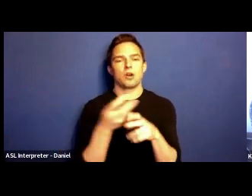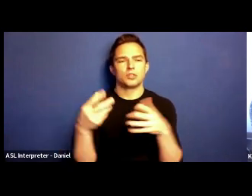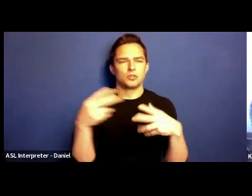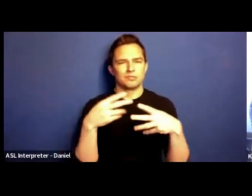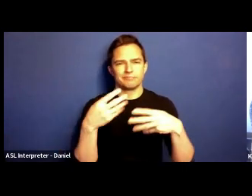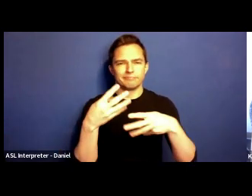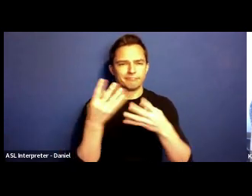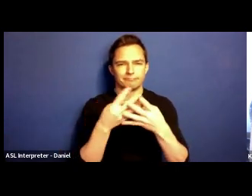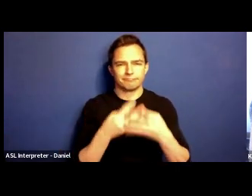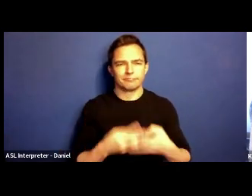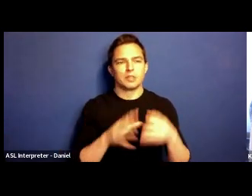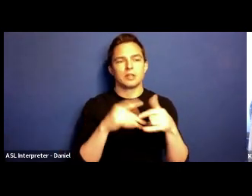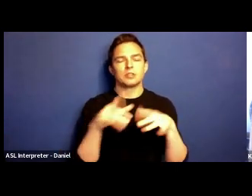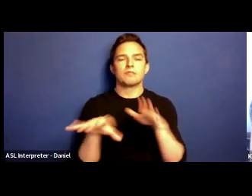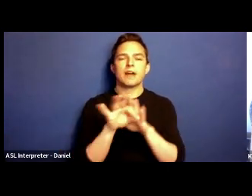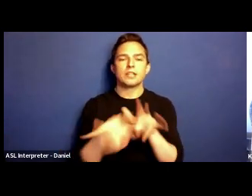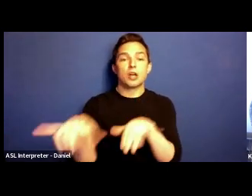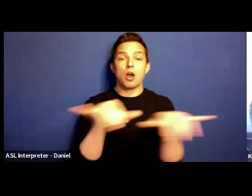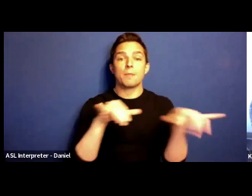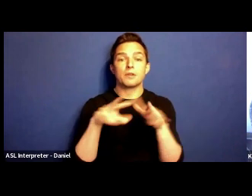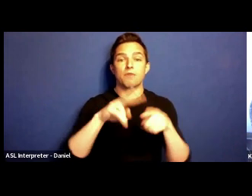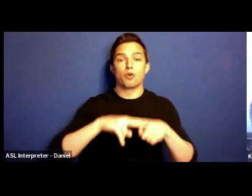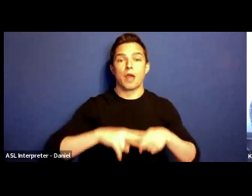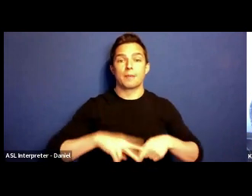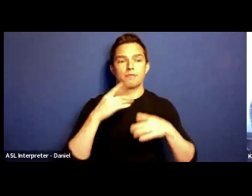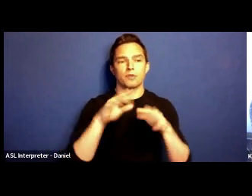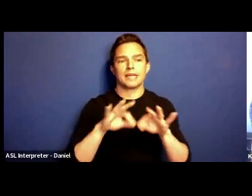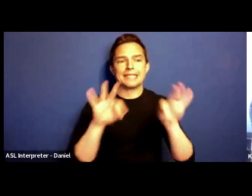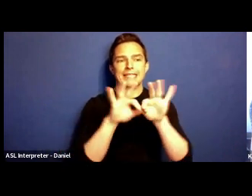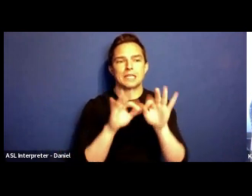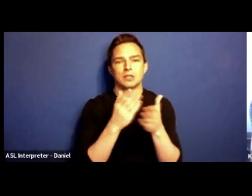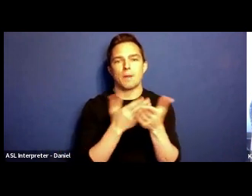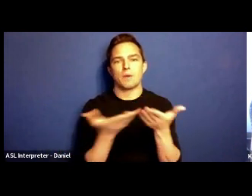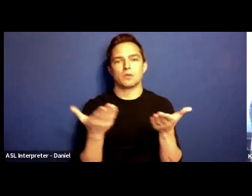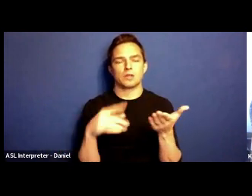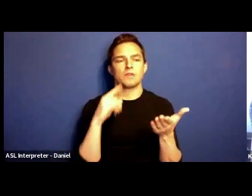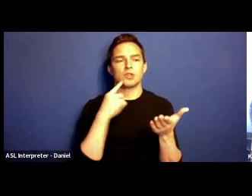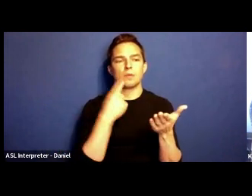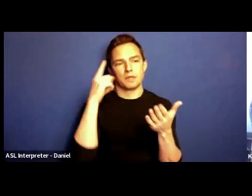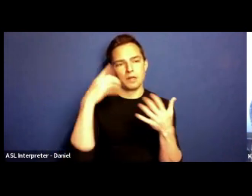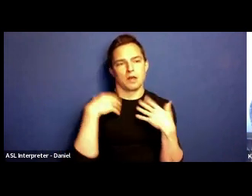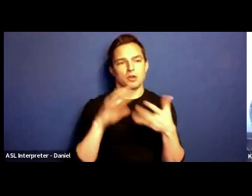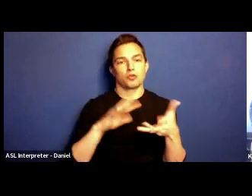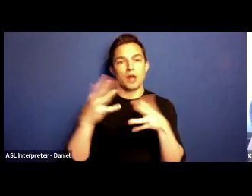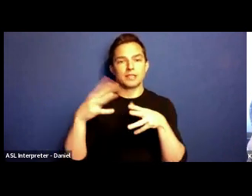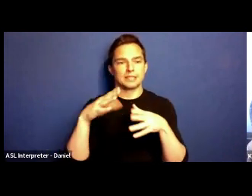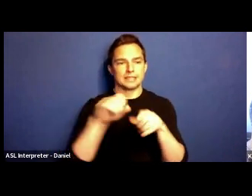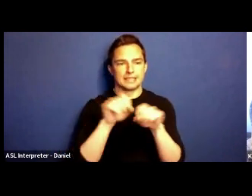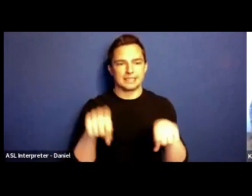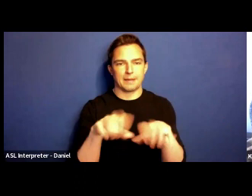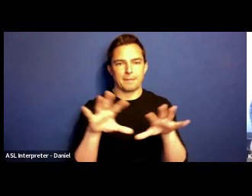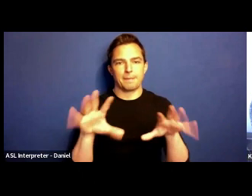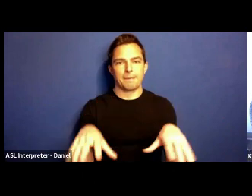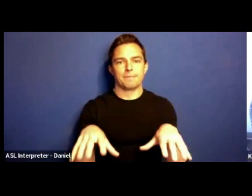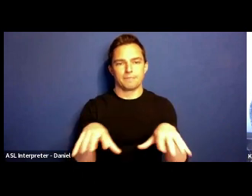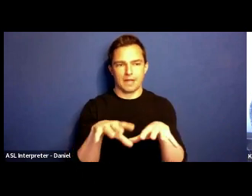come up with a common vocabulary for the key components of an acute mental health crisis system that seem to